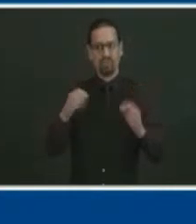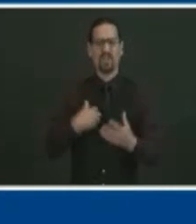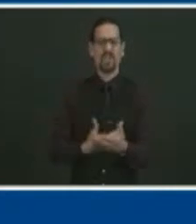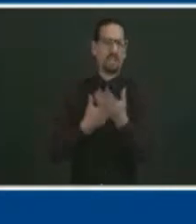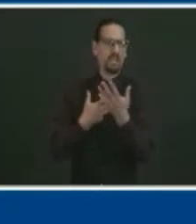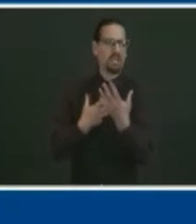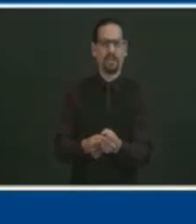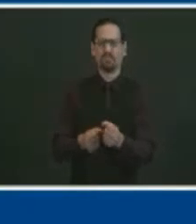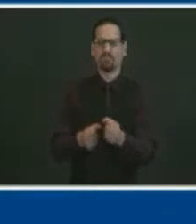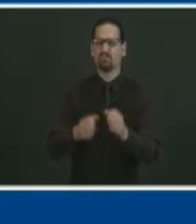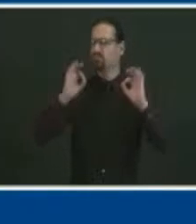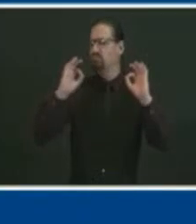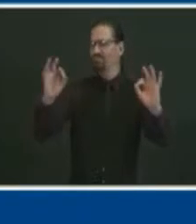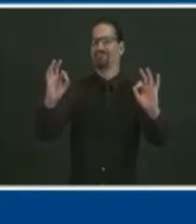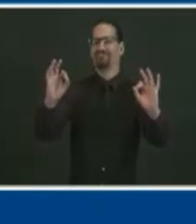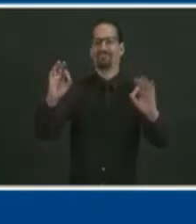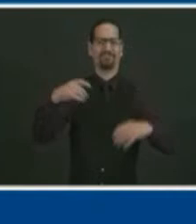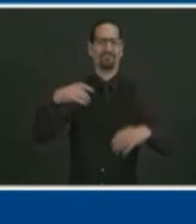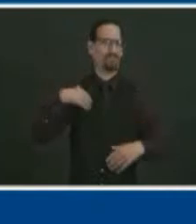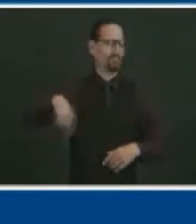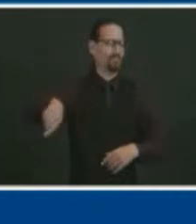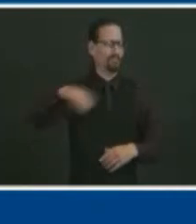it's a